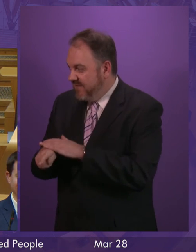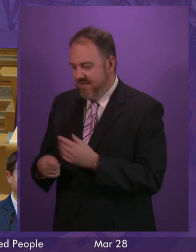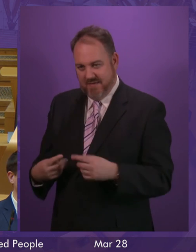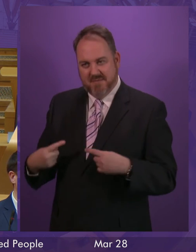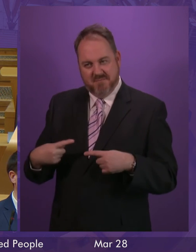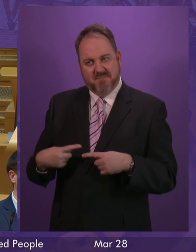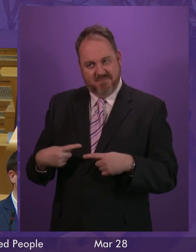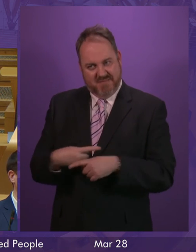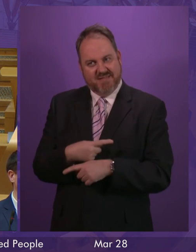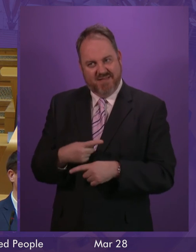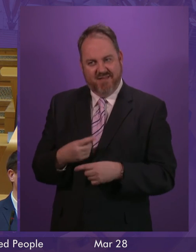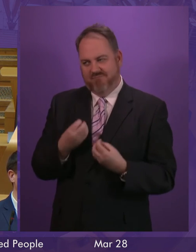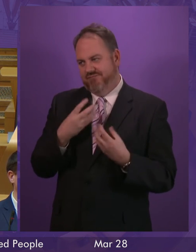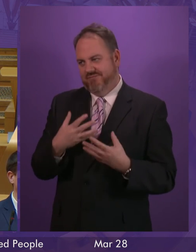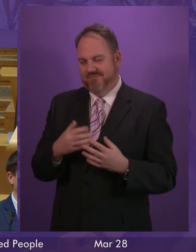by reflecting